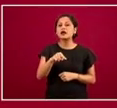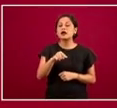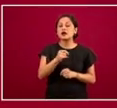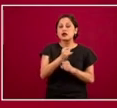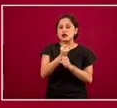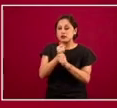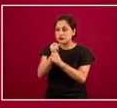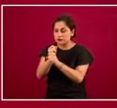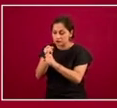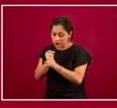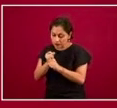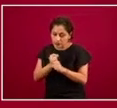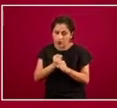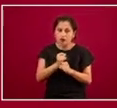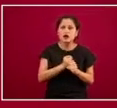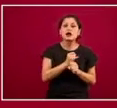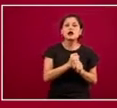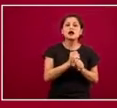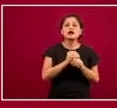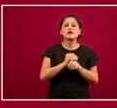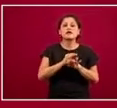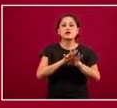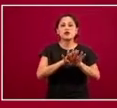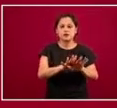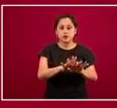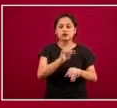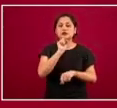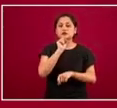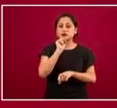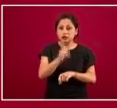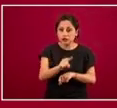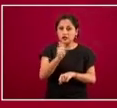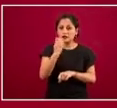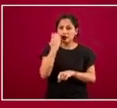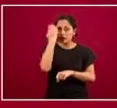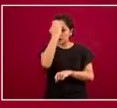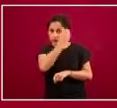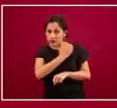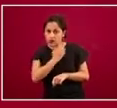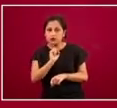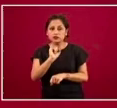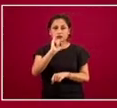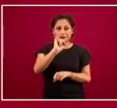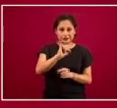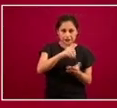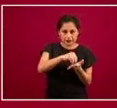The National Epidemiological Vigilance System